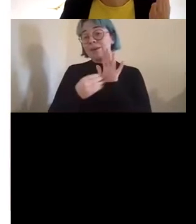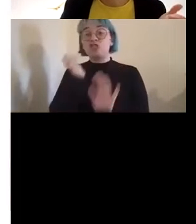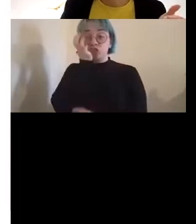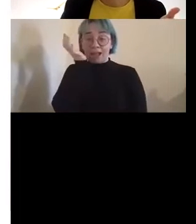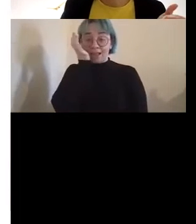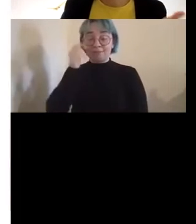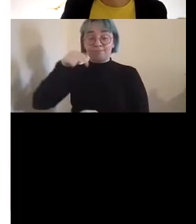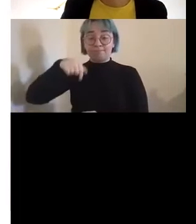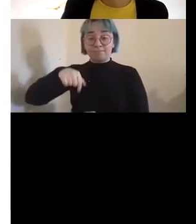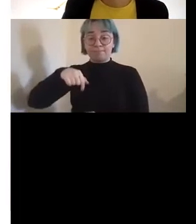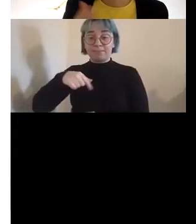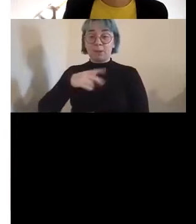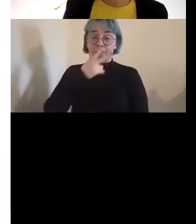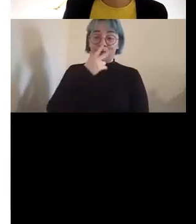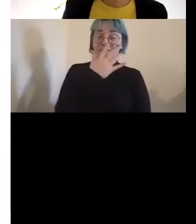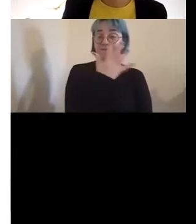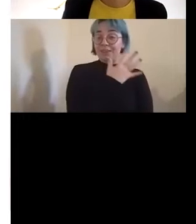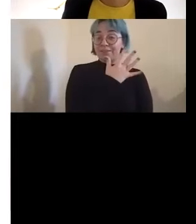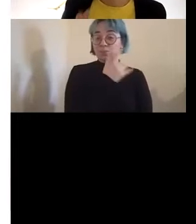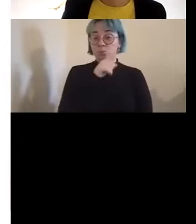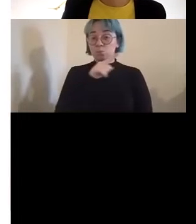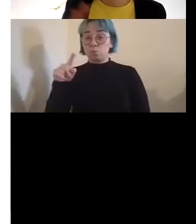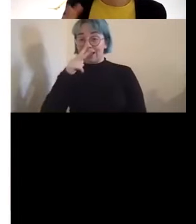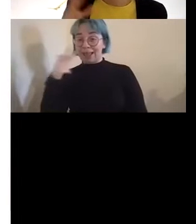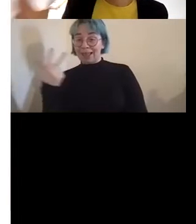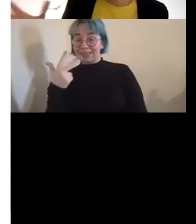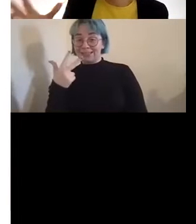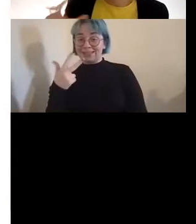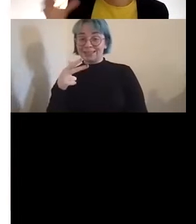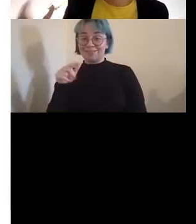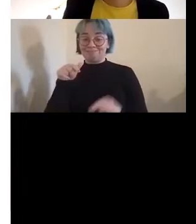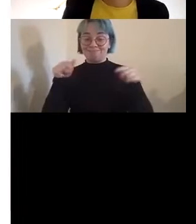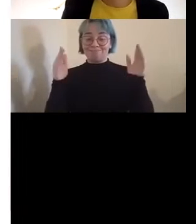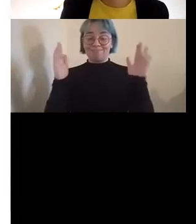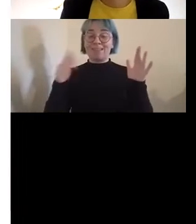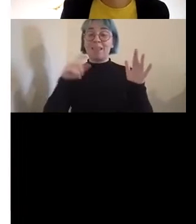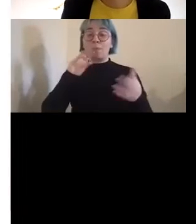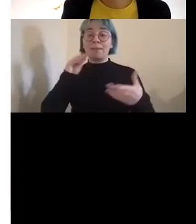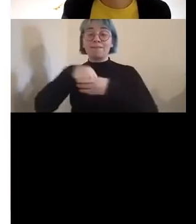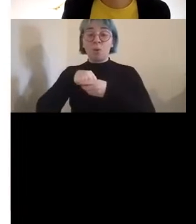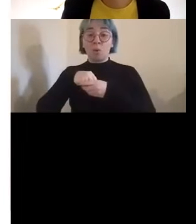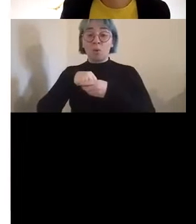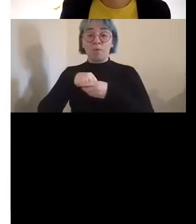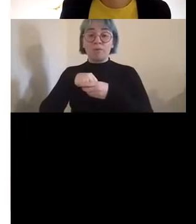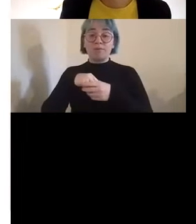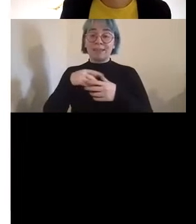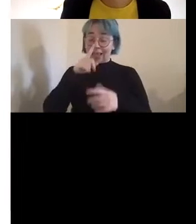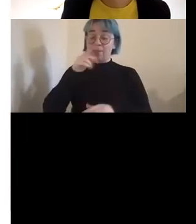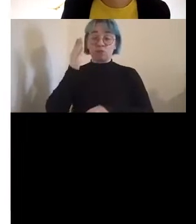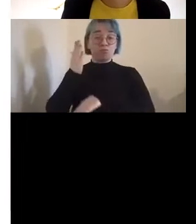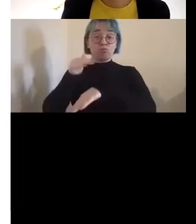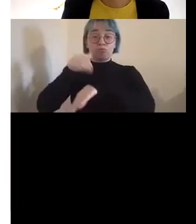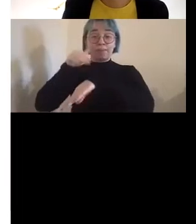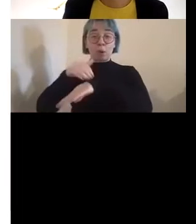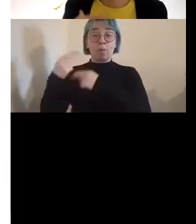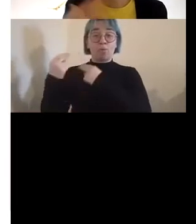where children aged 15 to 18 take part in the juvenile justice process. They can be criminally